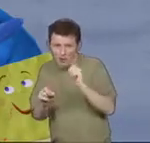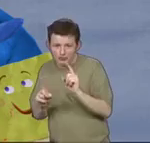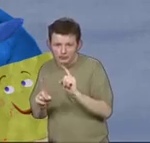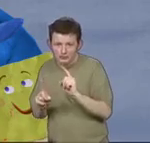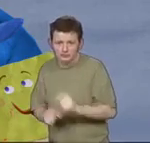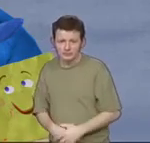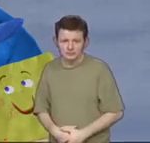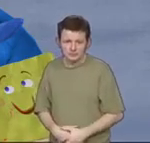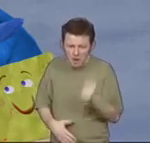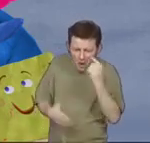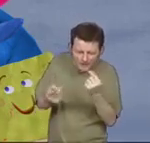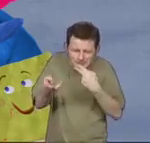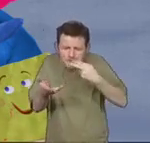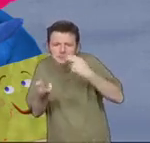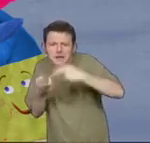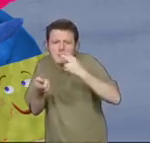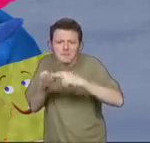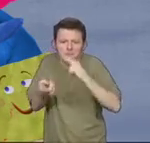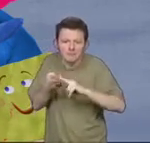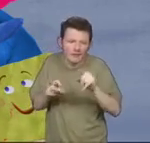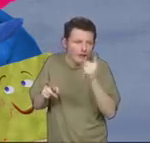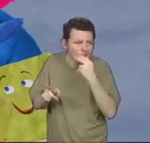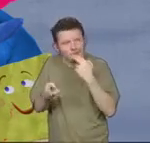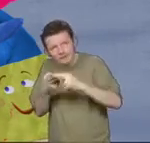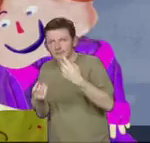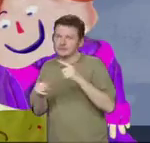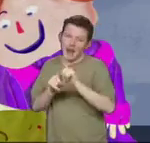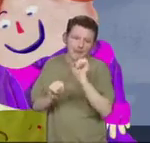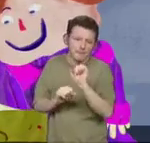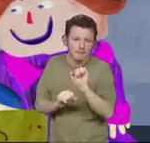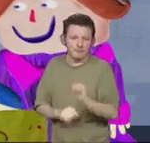going to look up all about stamps, said old Mr. Grumble.